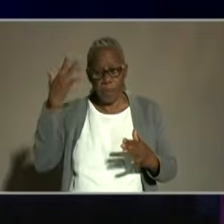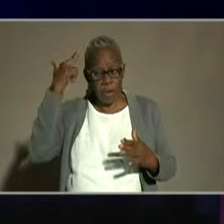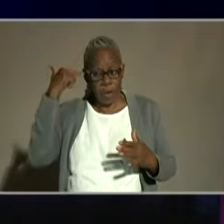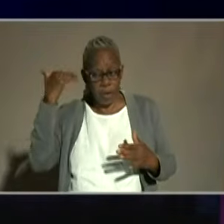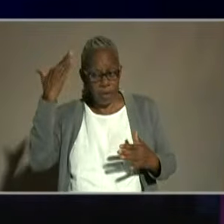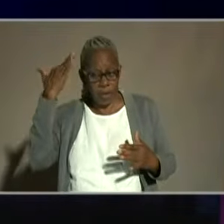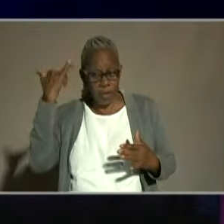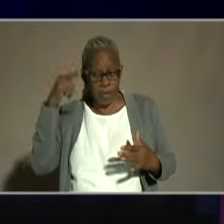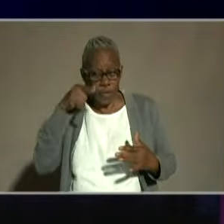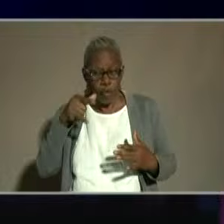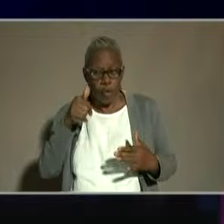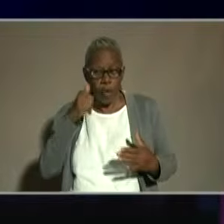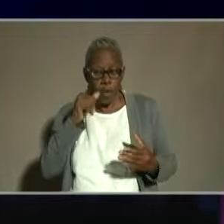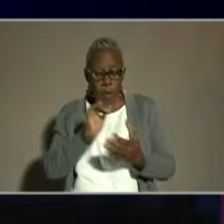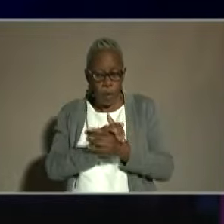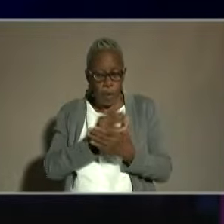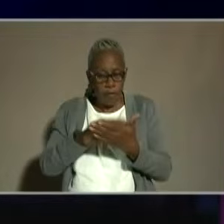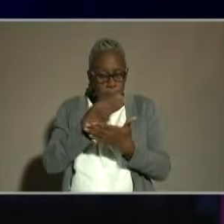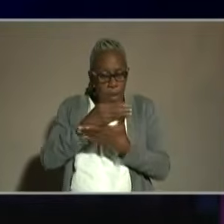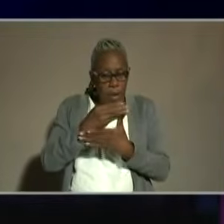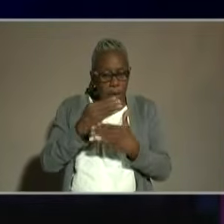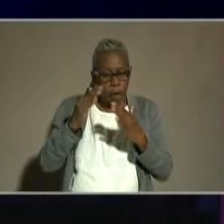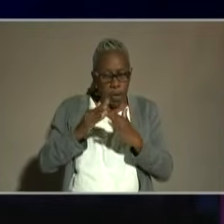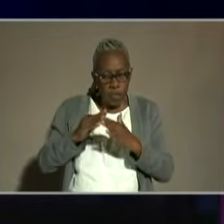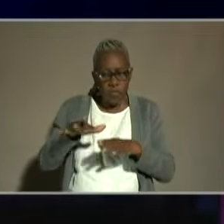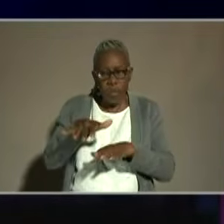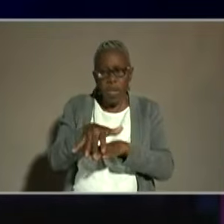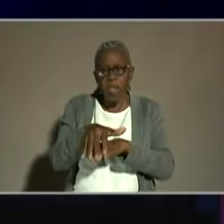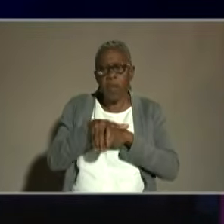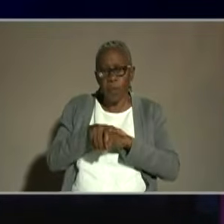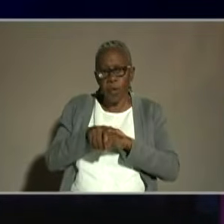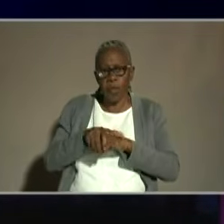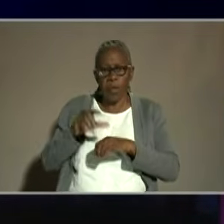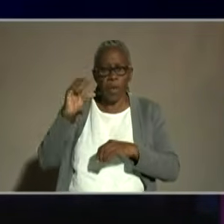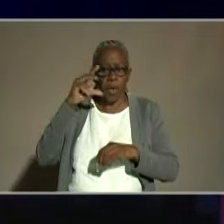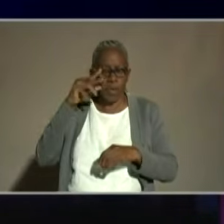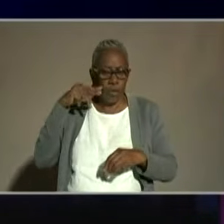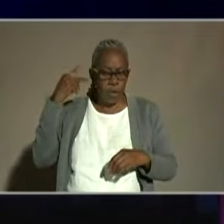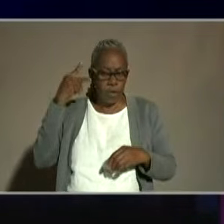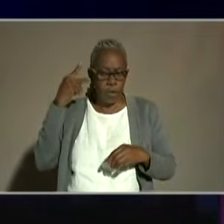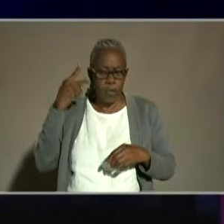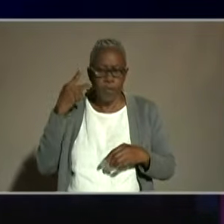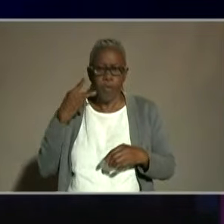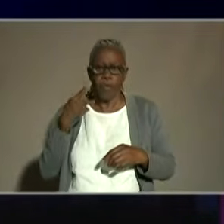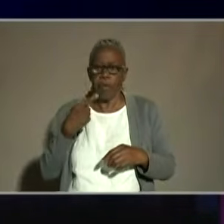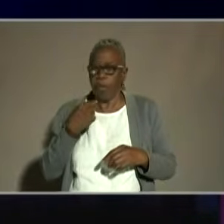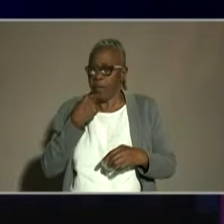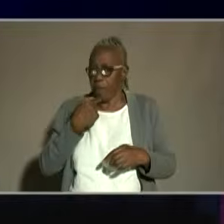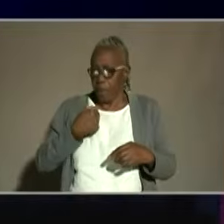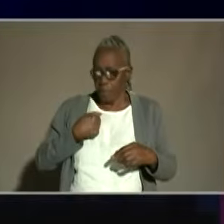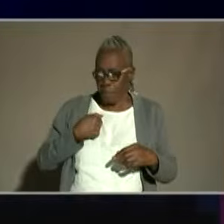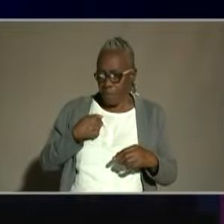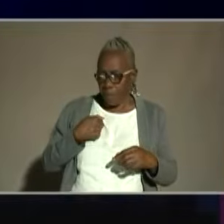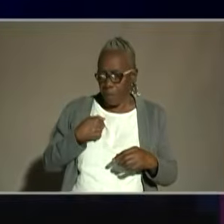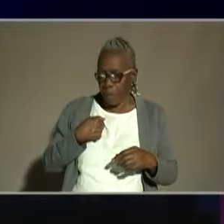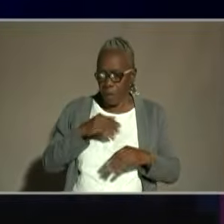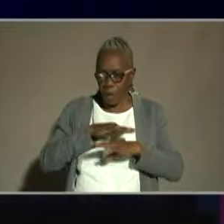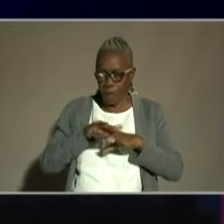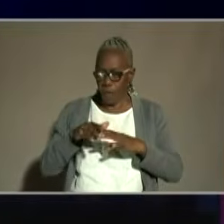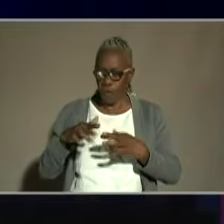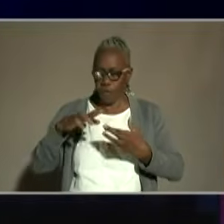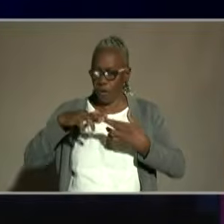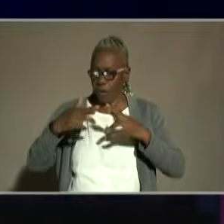somebody who had been FinSAC'd? You're a hypocrite, Andrew Holness, to be accusing me of anything in relation to FinSAC when you have